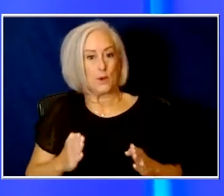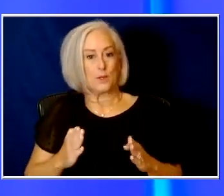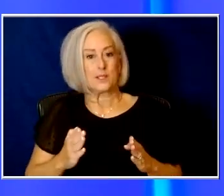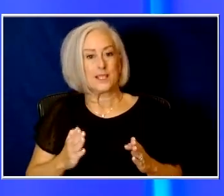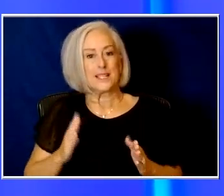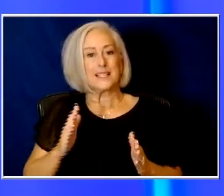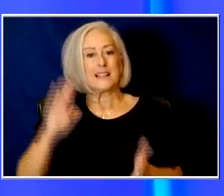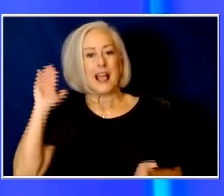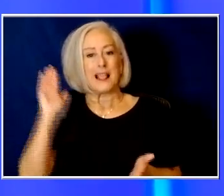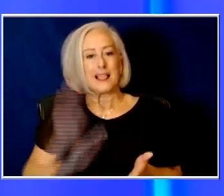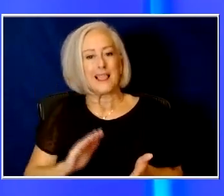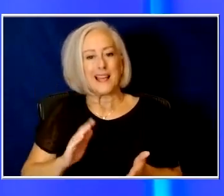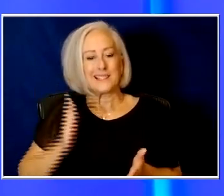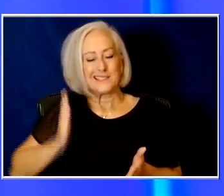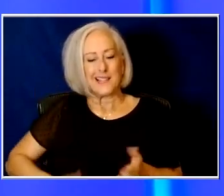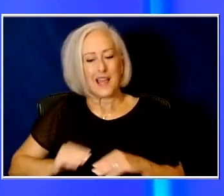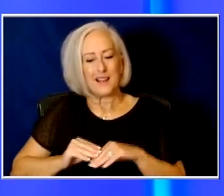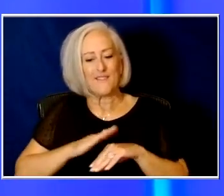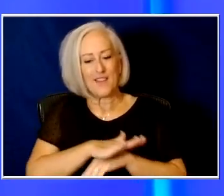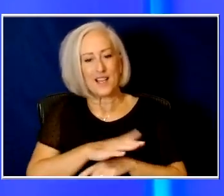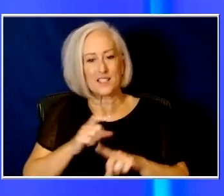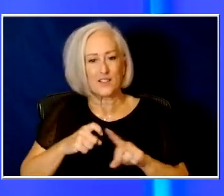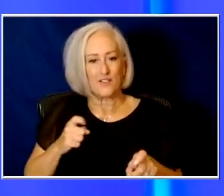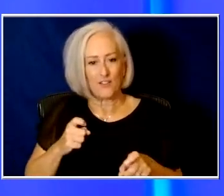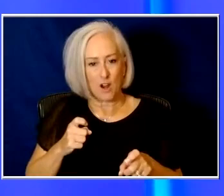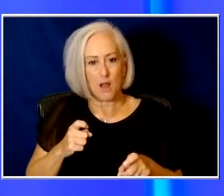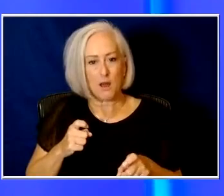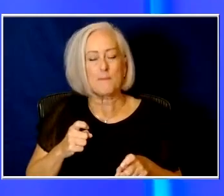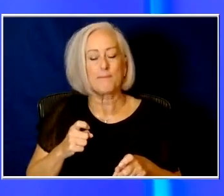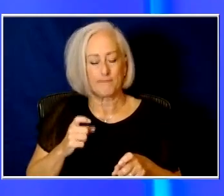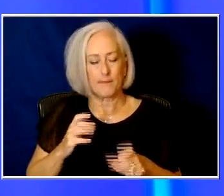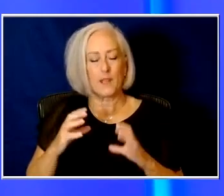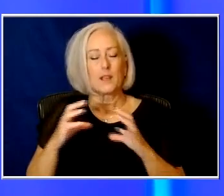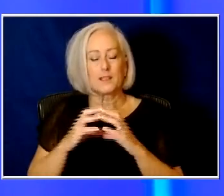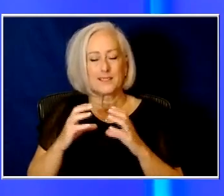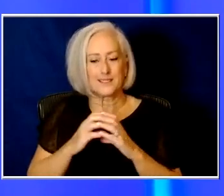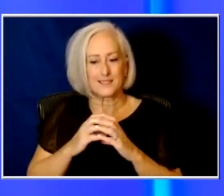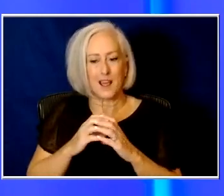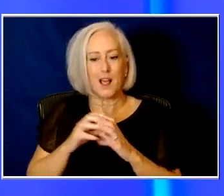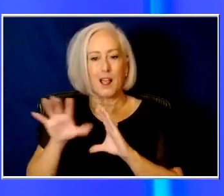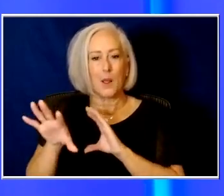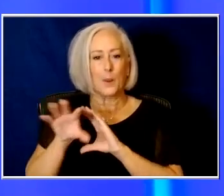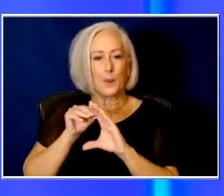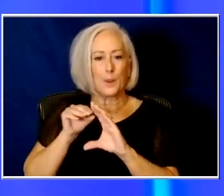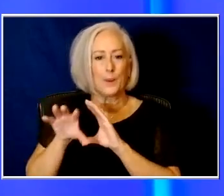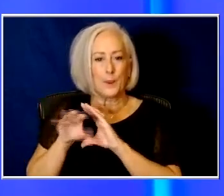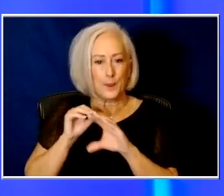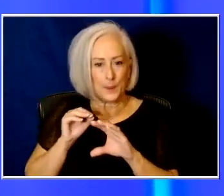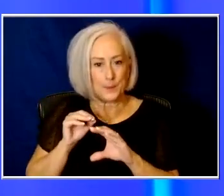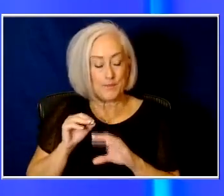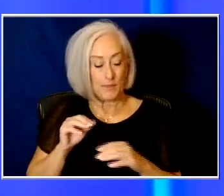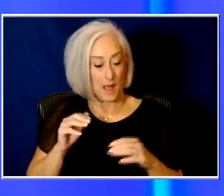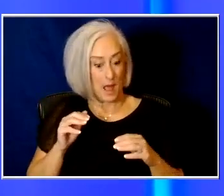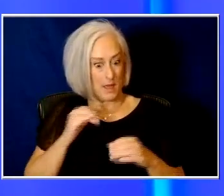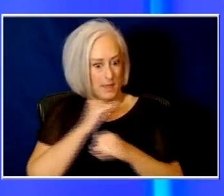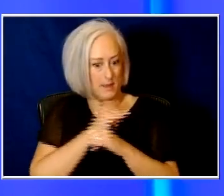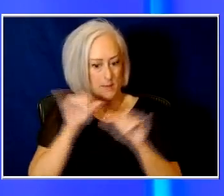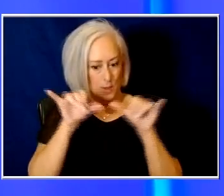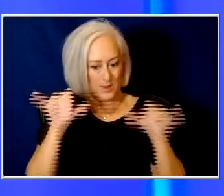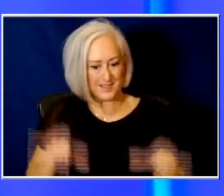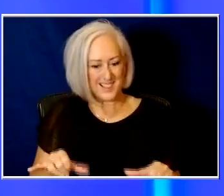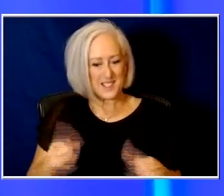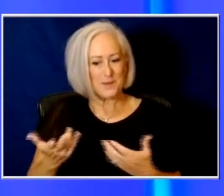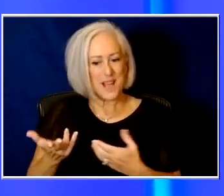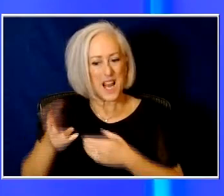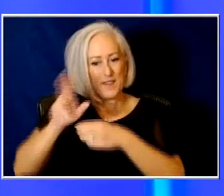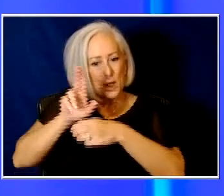harvest. And then most importantly, our immune system is now kind of used to our body, so to speak. It's less